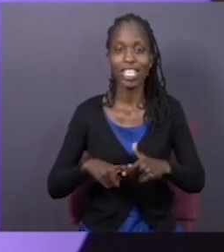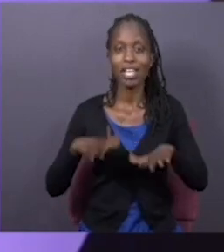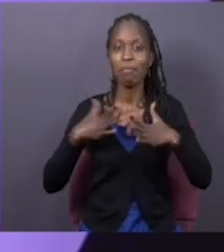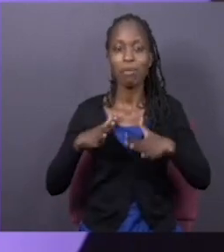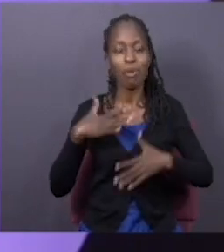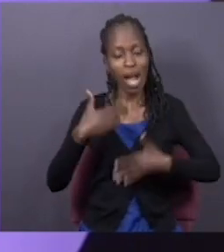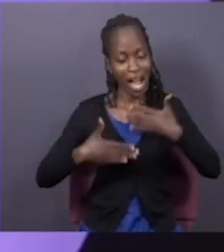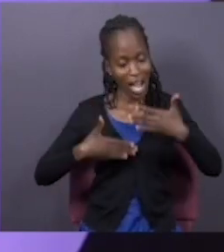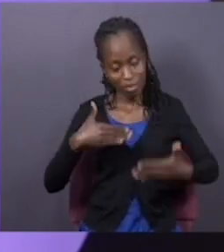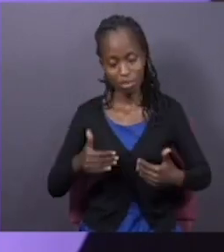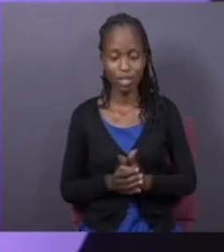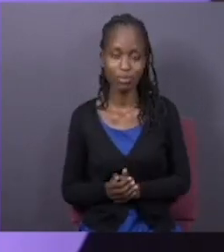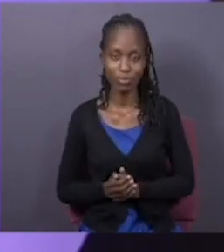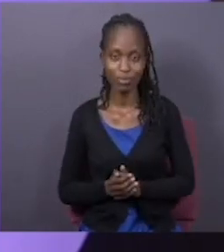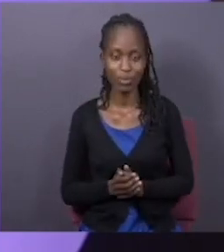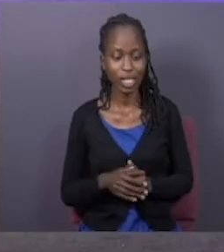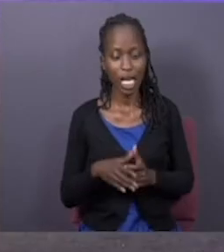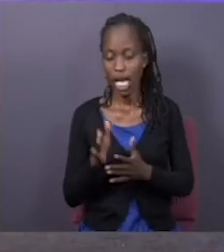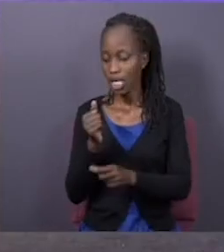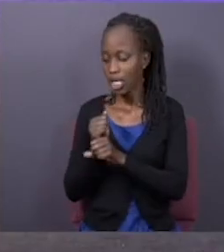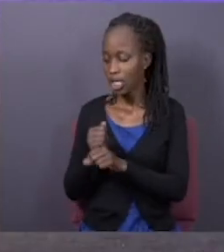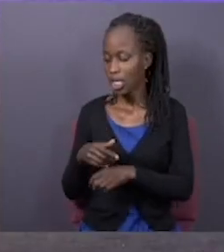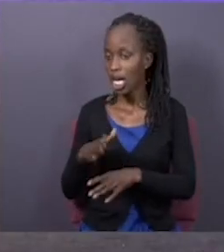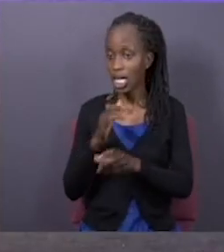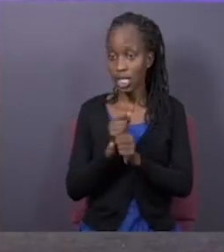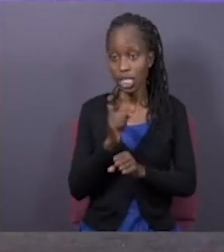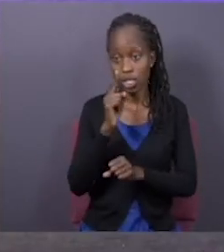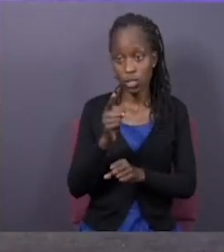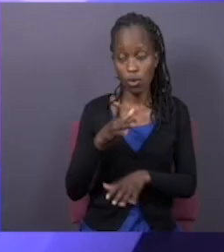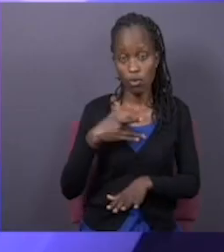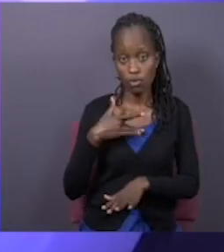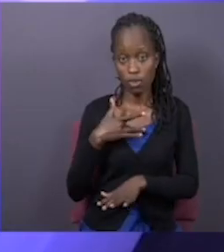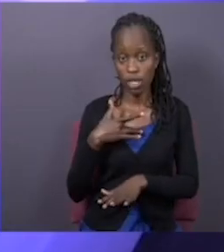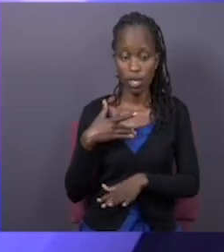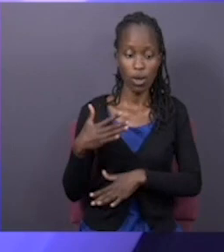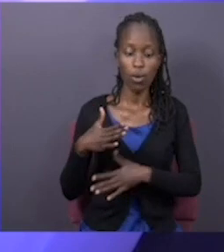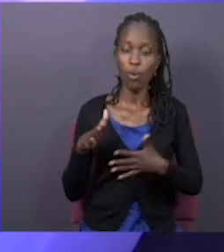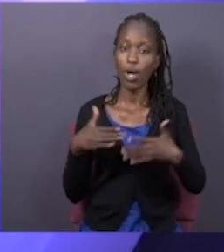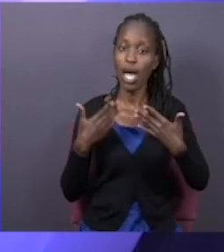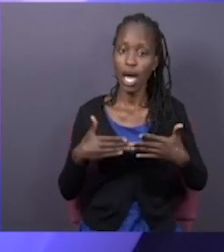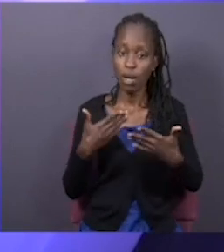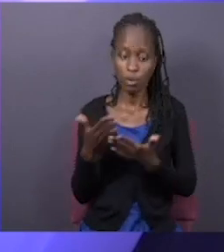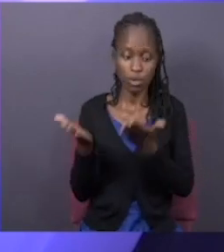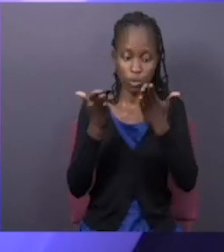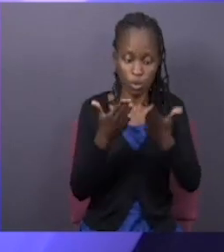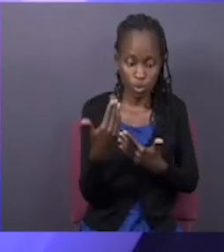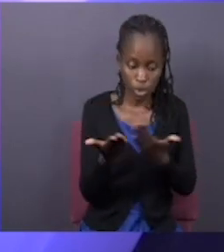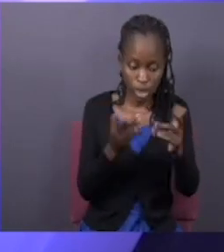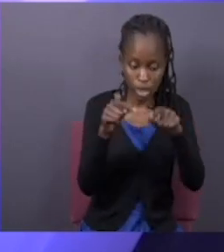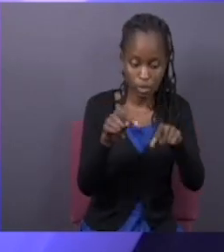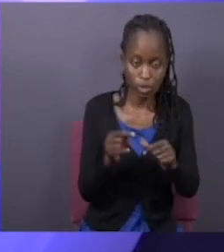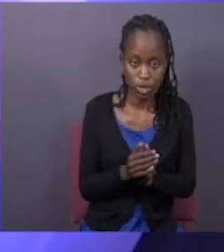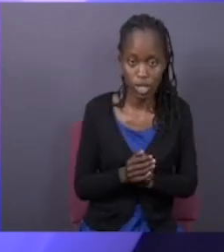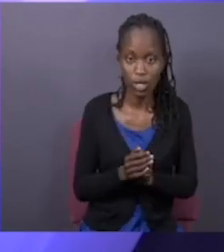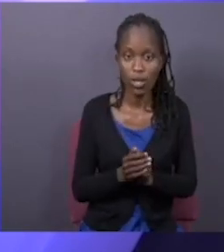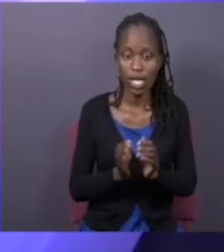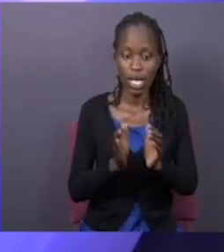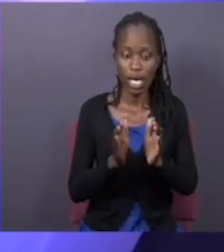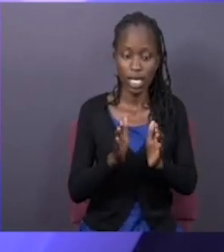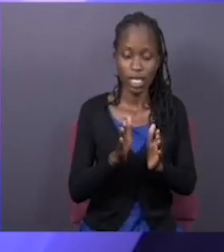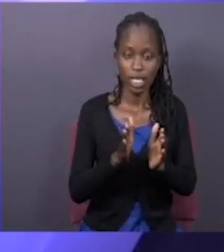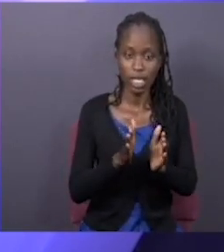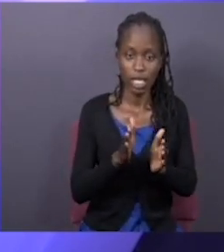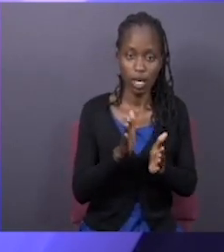air. Amen. Yes. Amen. Yeah. And I trust that you feel it. We certainly are excited to bring to you this service today. And our worship